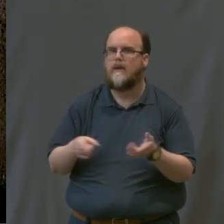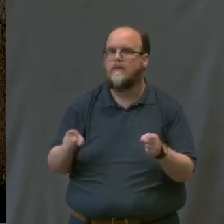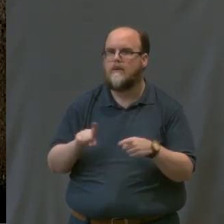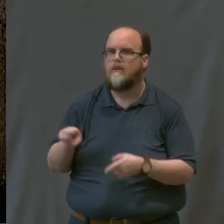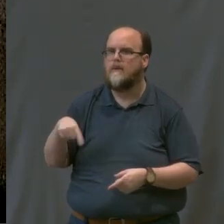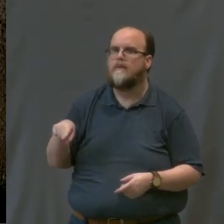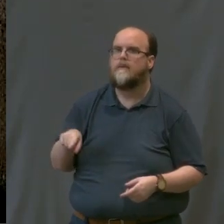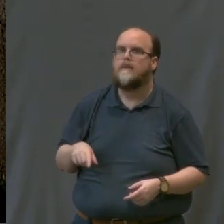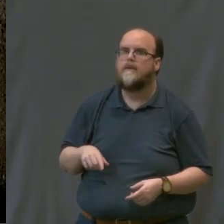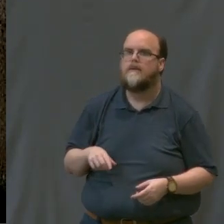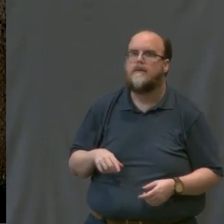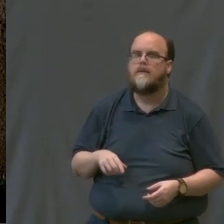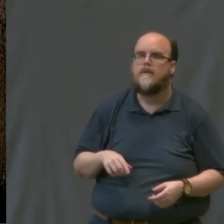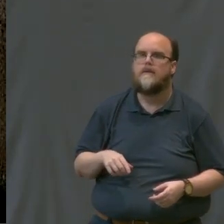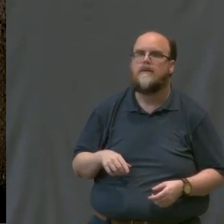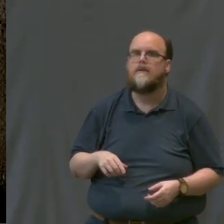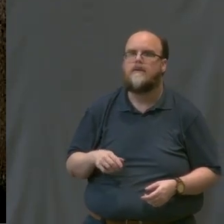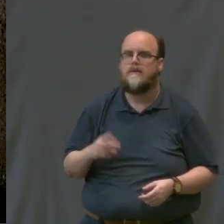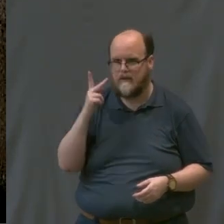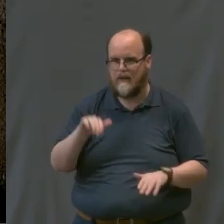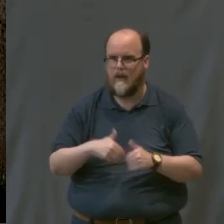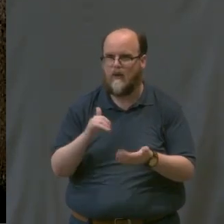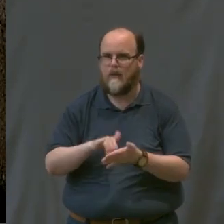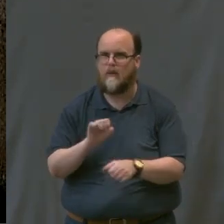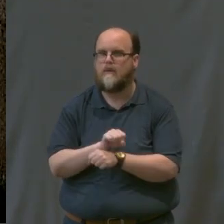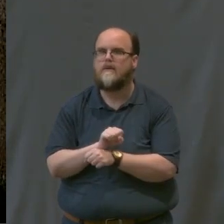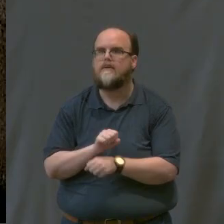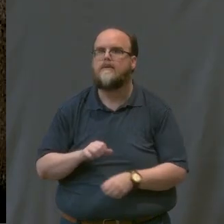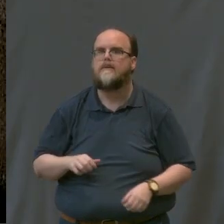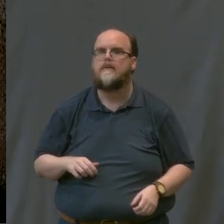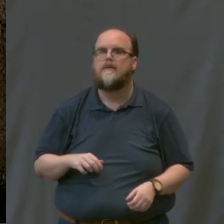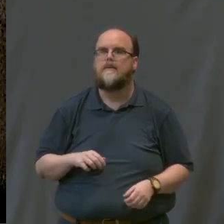them. You see how that works?